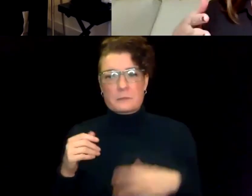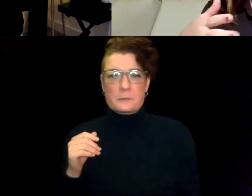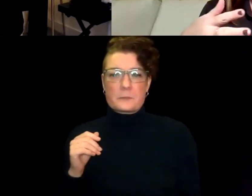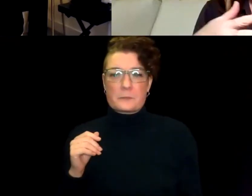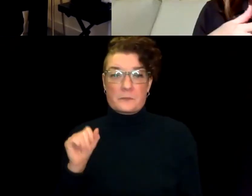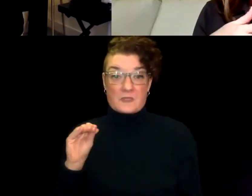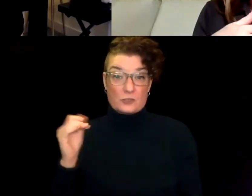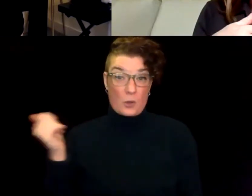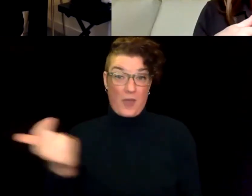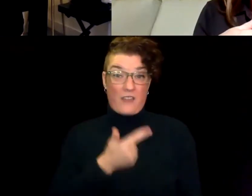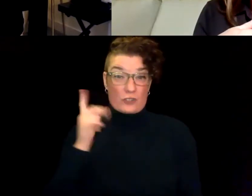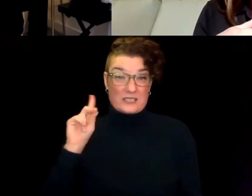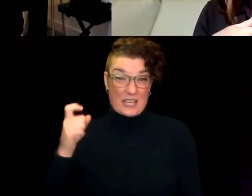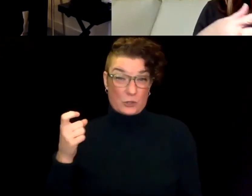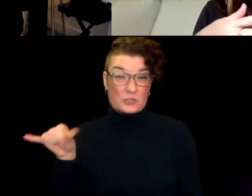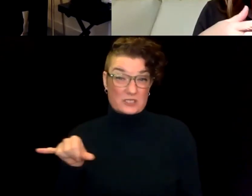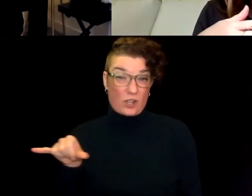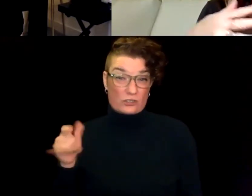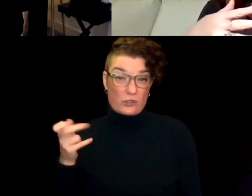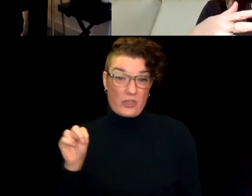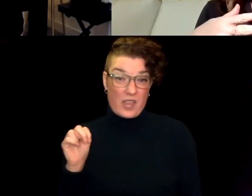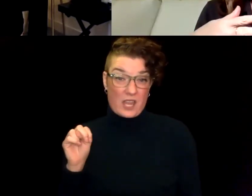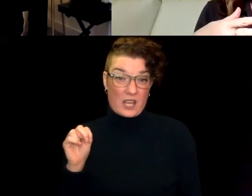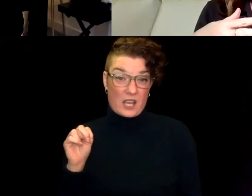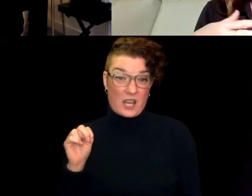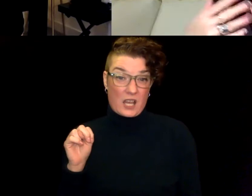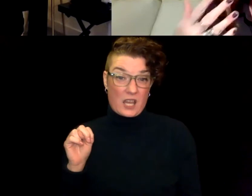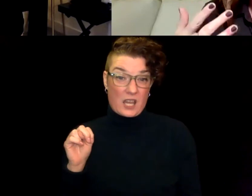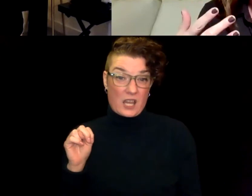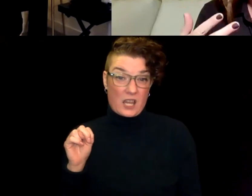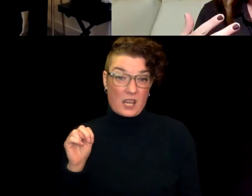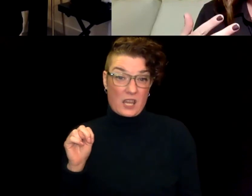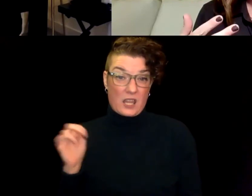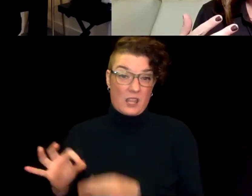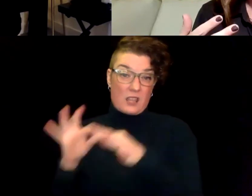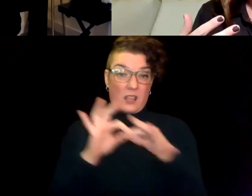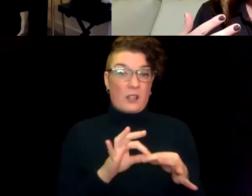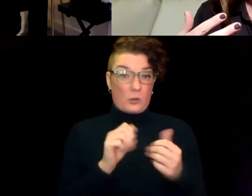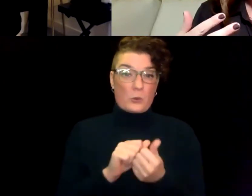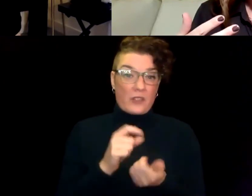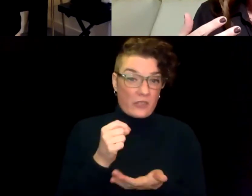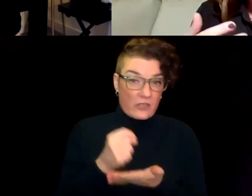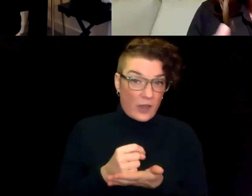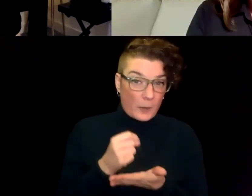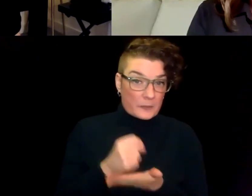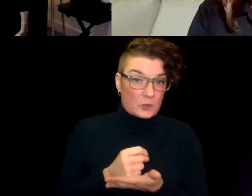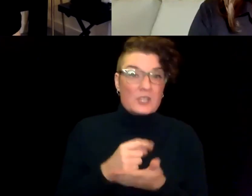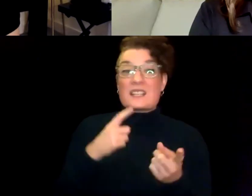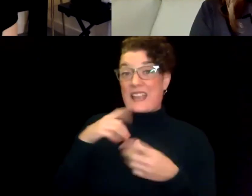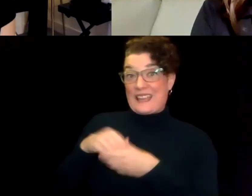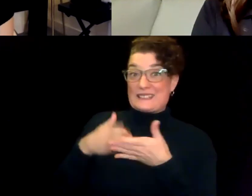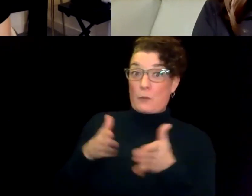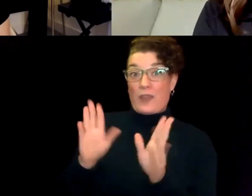so every diagnosis is also then attached to therapeutic possibilities. Someone writes, bring your own ICD code.